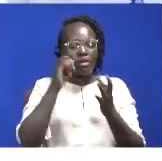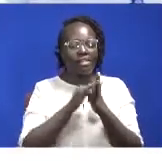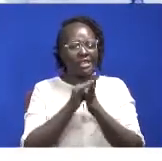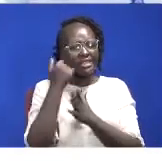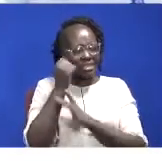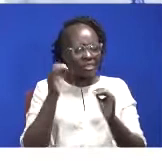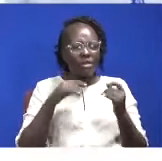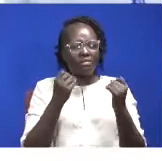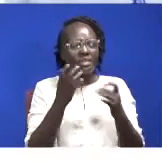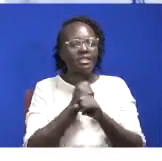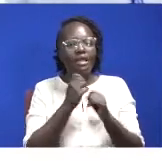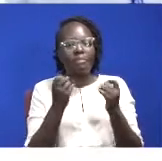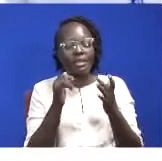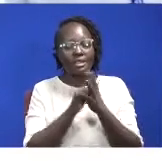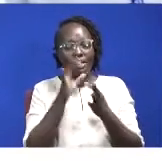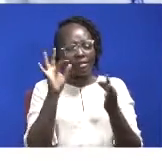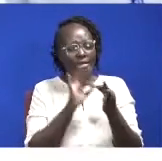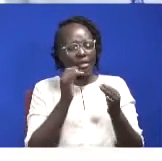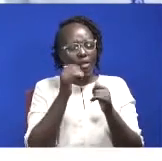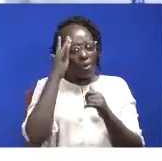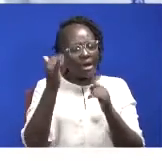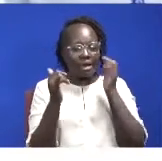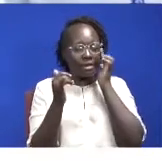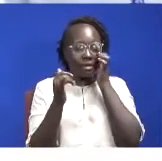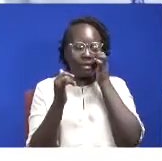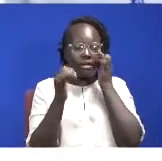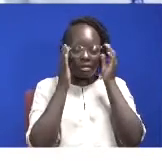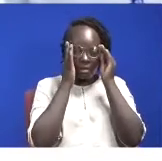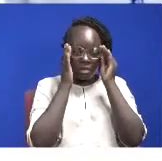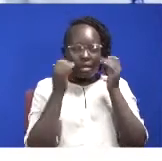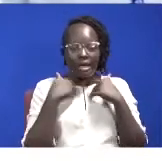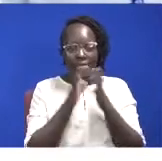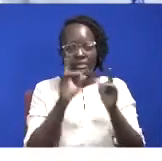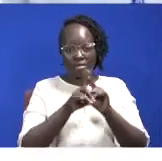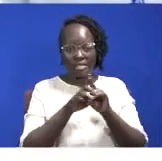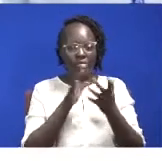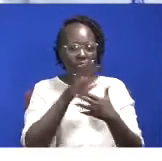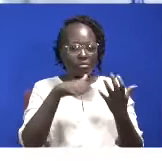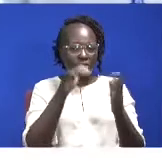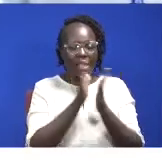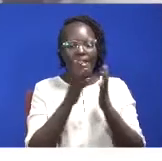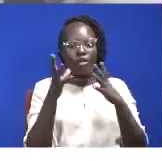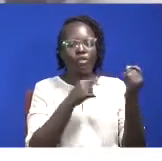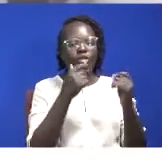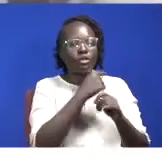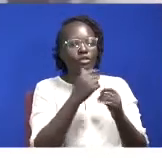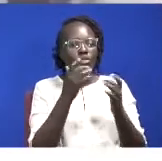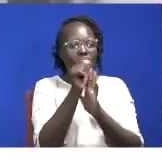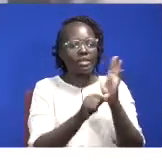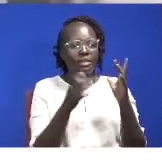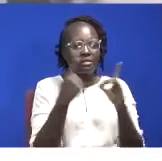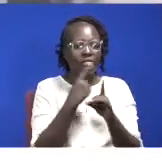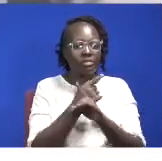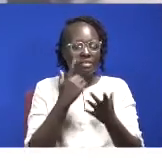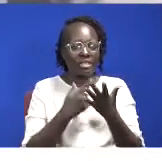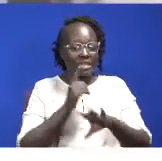many, but this was a particular case because he complicated and he's been to theater several times, like 5,